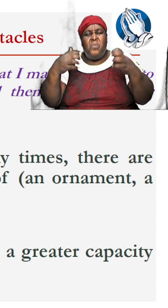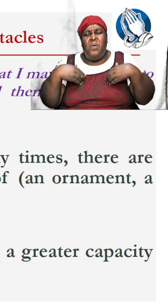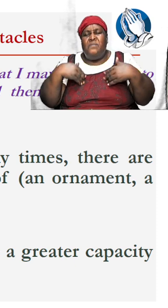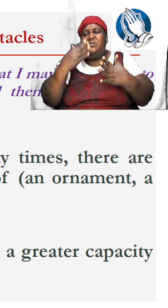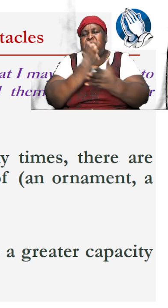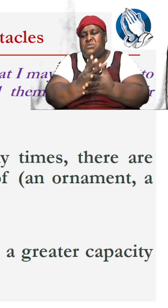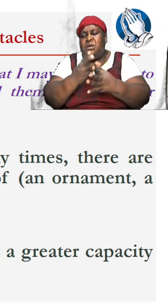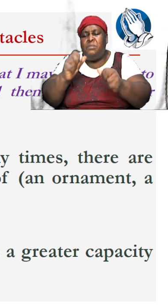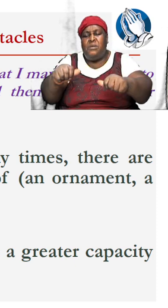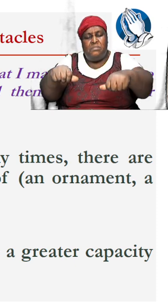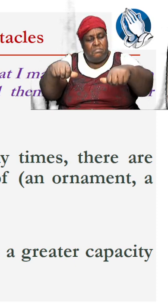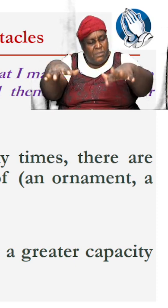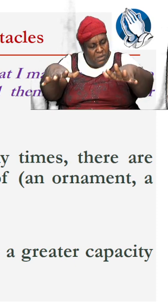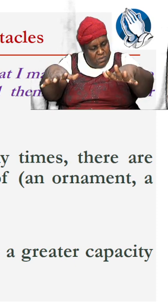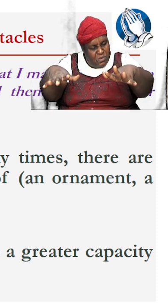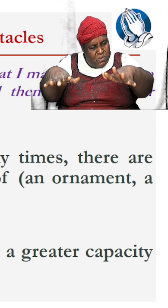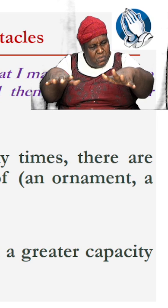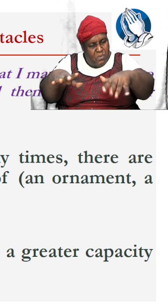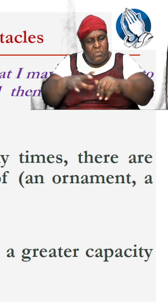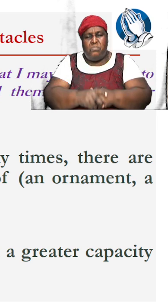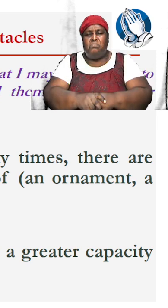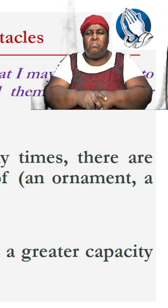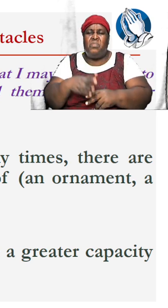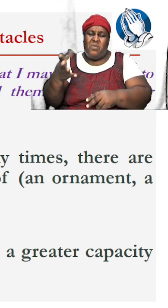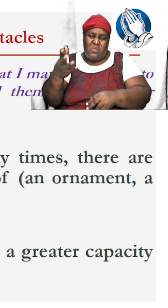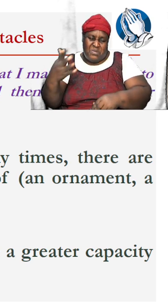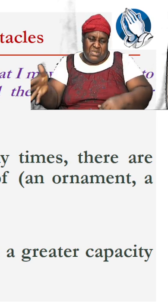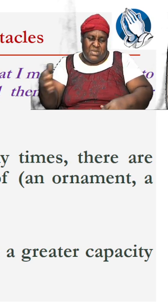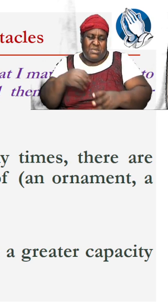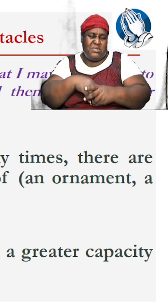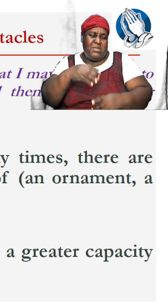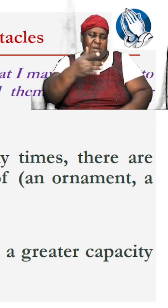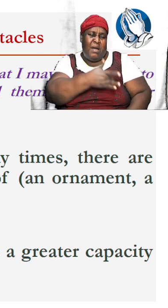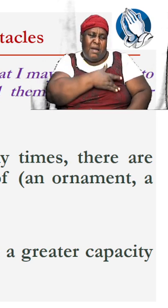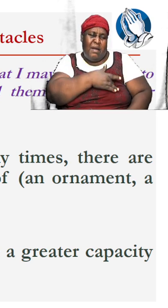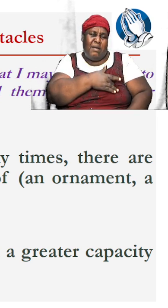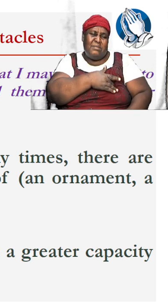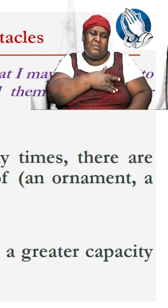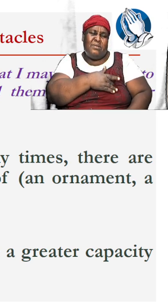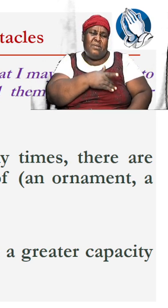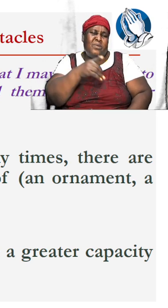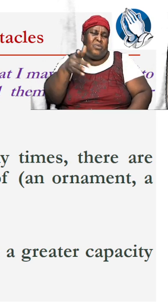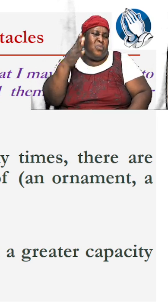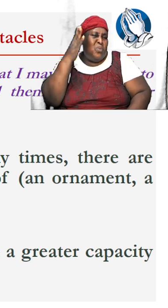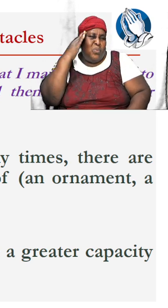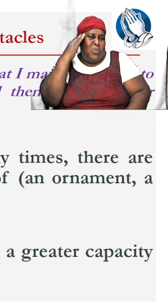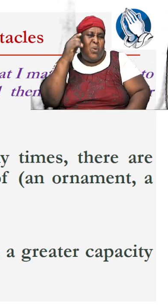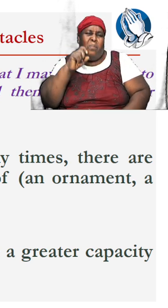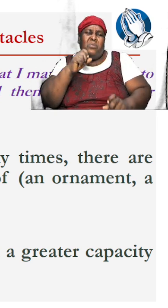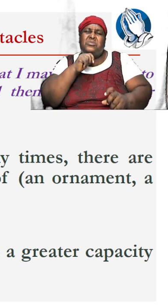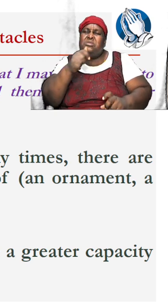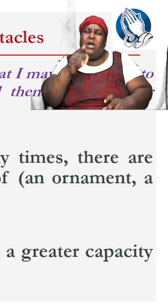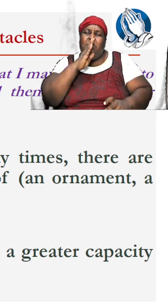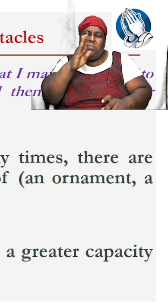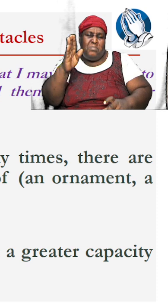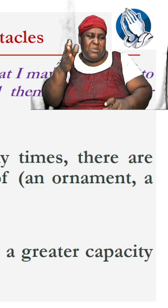go. Those things in your heart that you know shouldn't be there, you have to let it